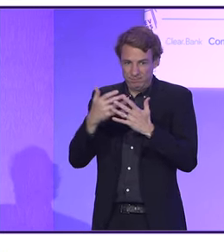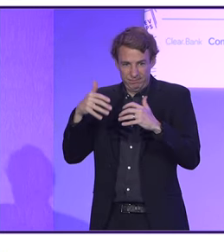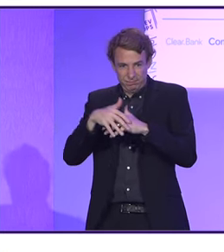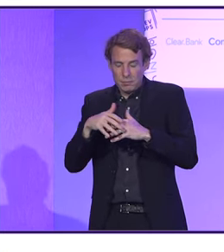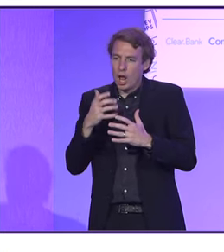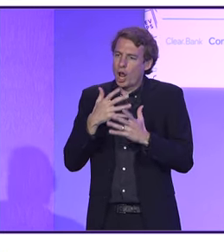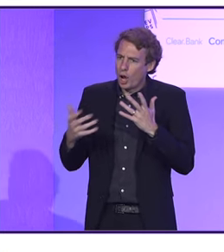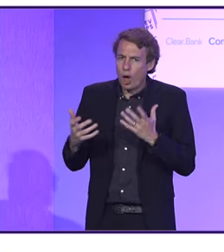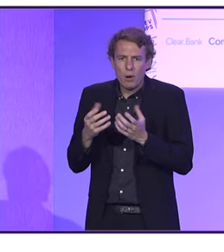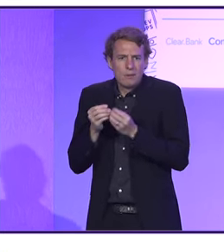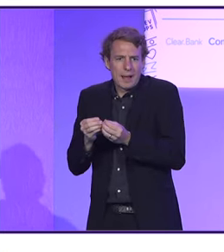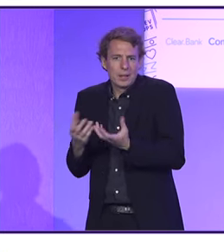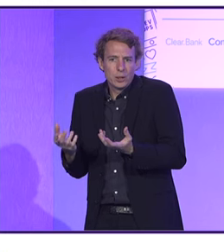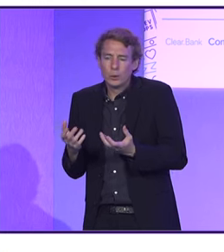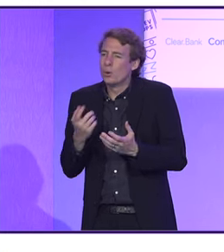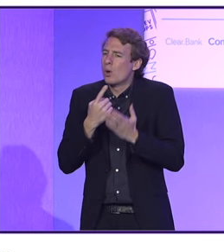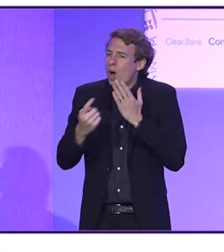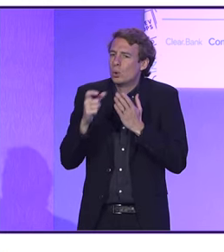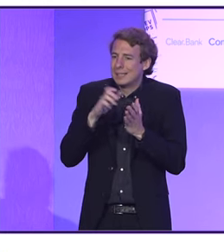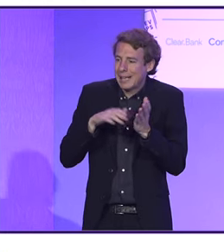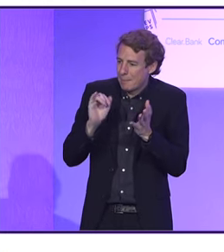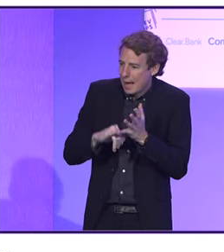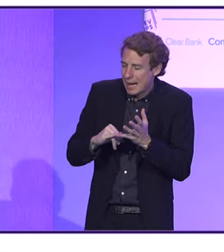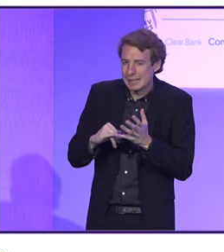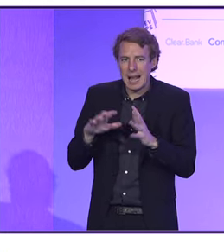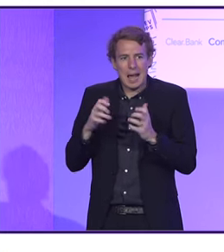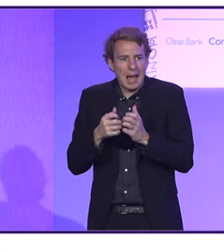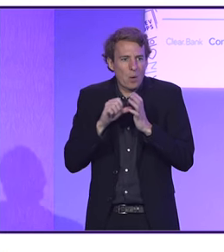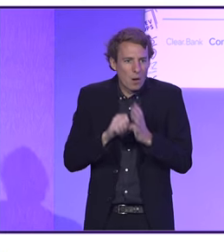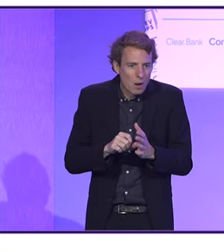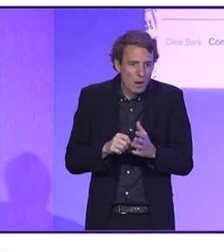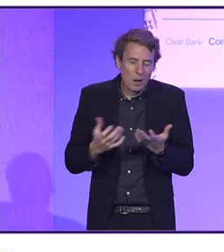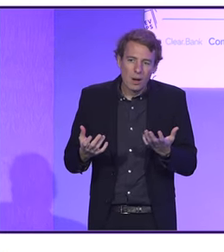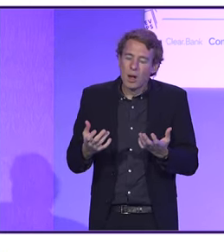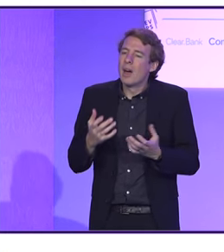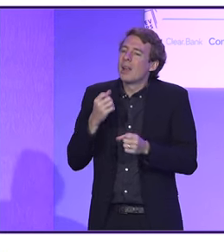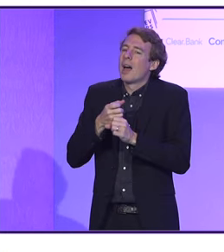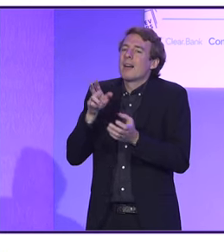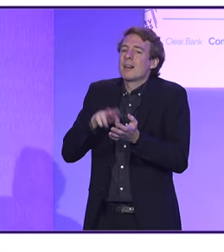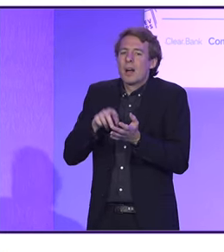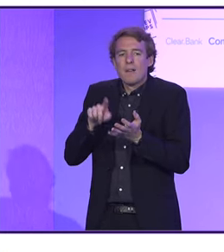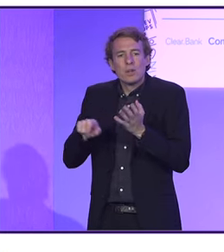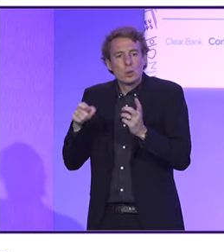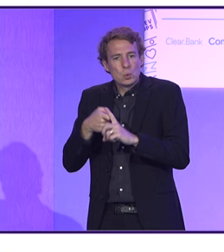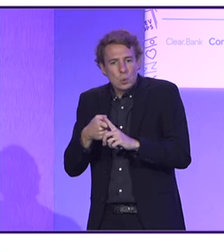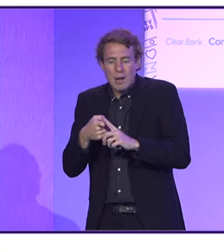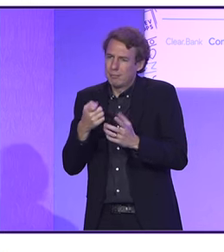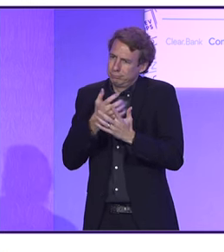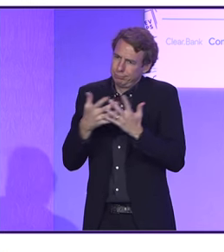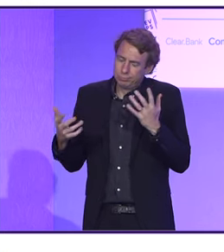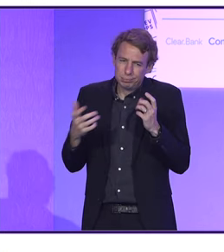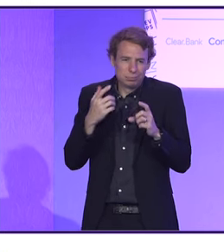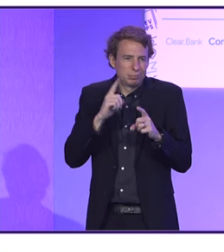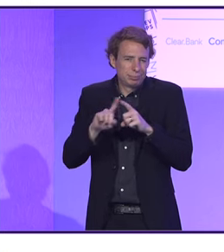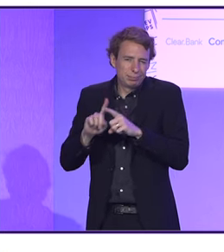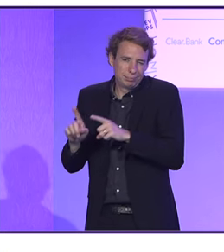It's not just a CMS. It's not, you know, how hard can it be? GovUK also does various other things. It allows users to apply for various kinds